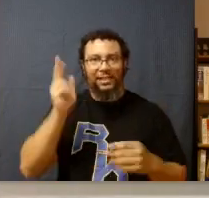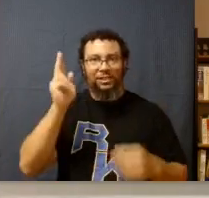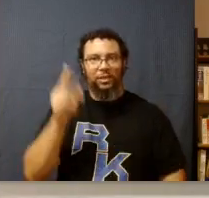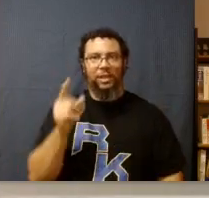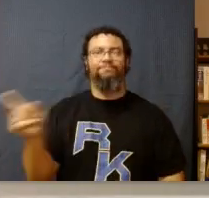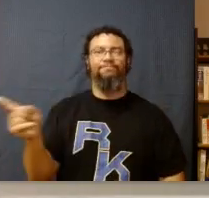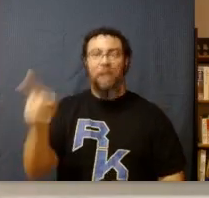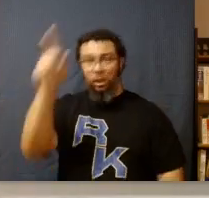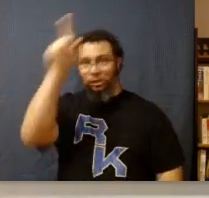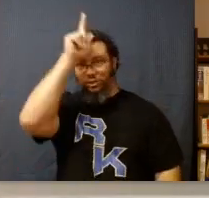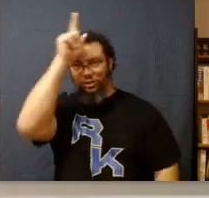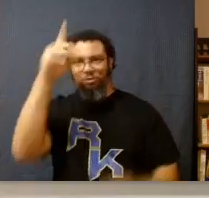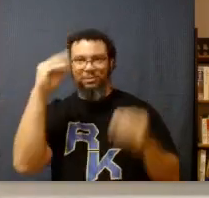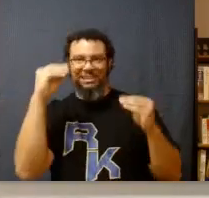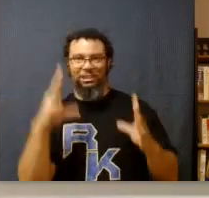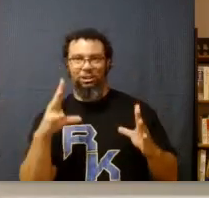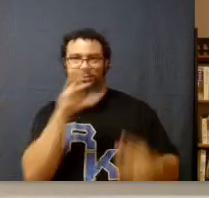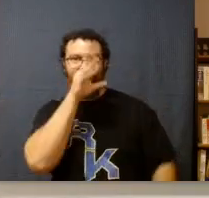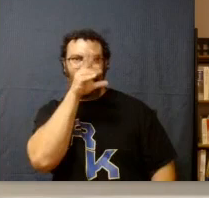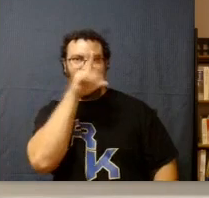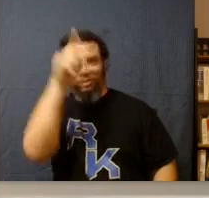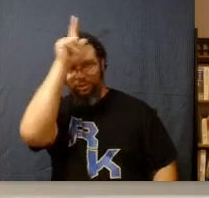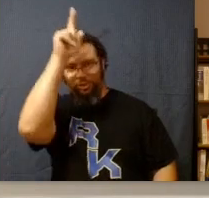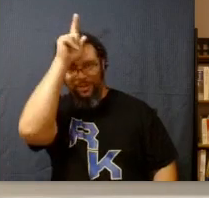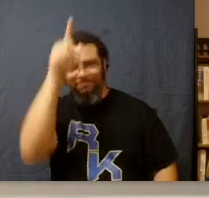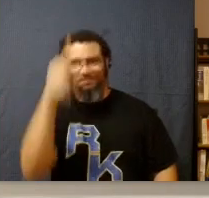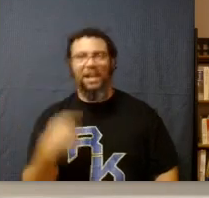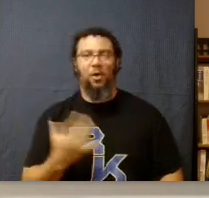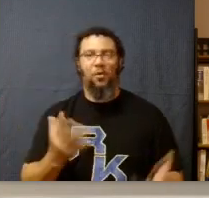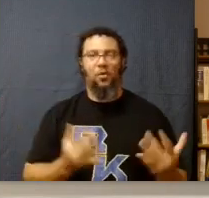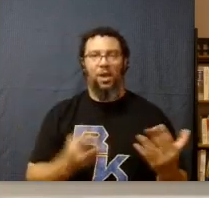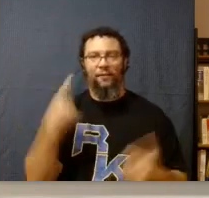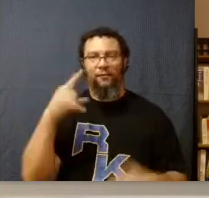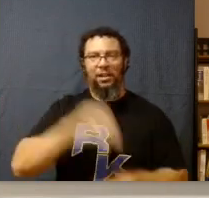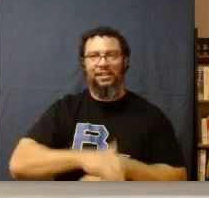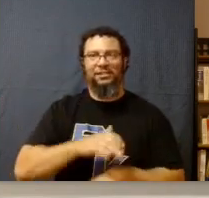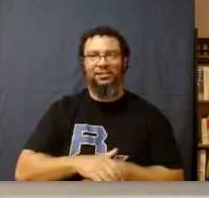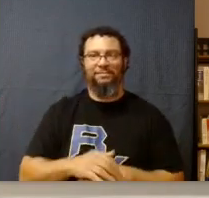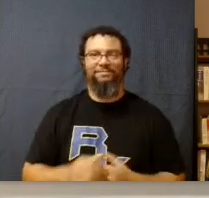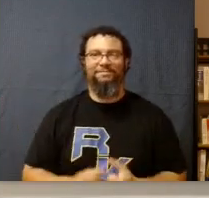und ich bin Deutschlehrer bei Rufus King High School. Ich freue mich sehr, euch alle kennenzulernen.